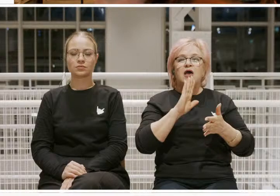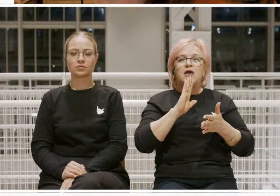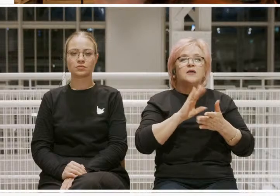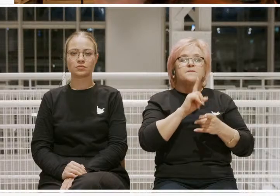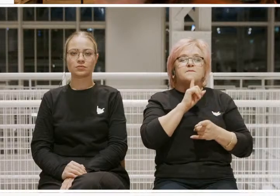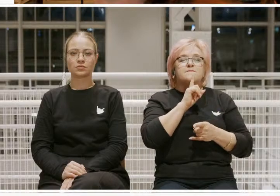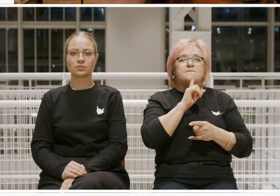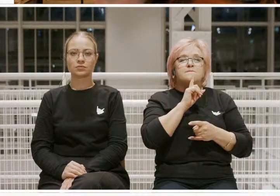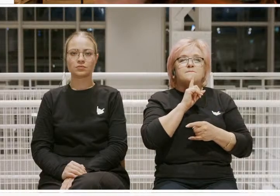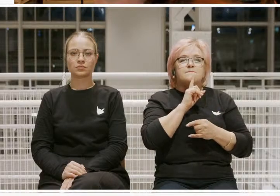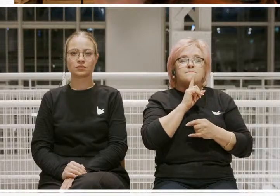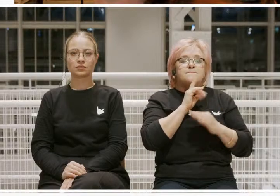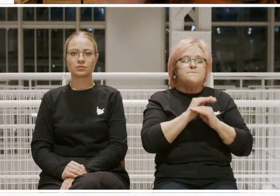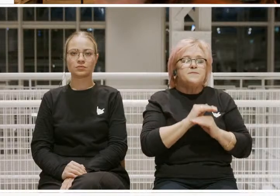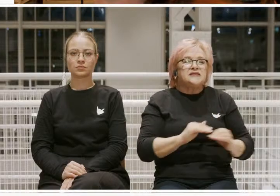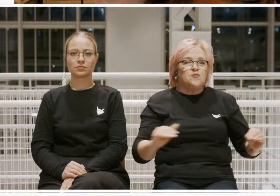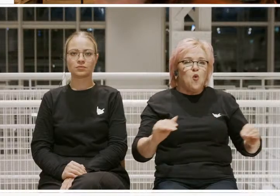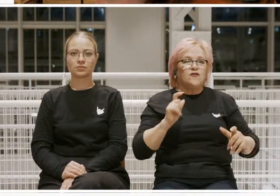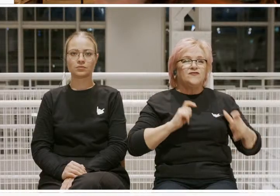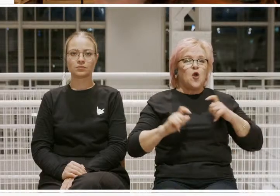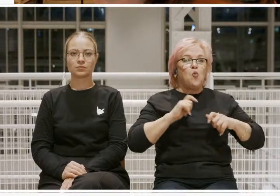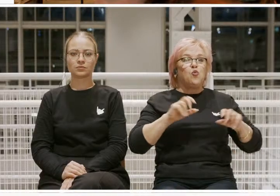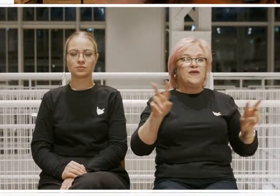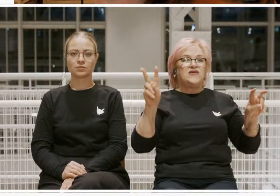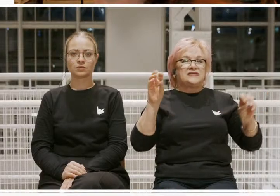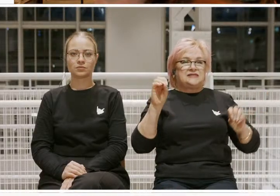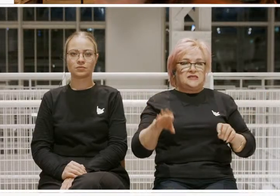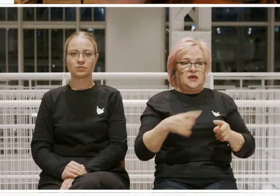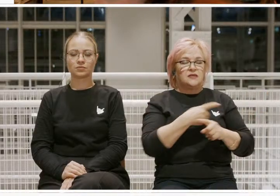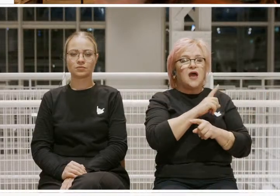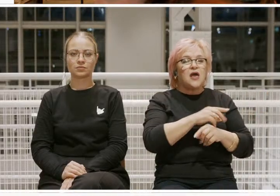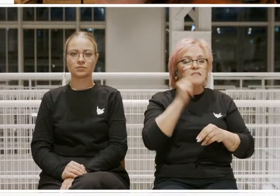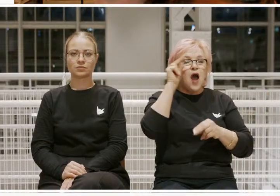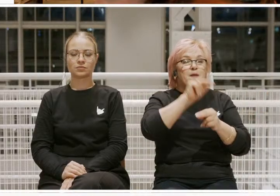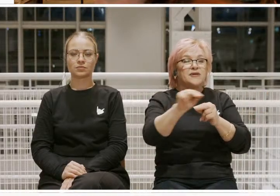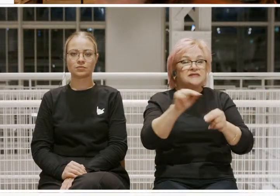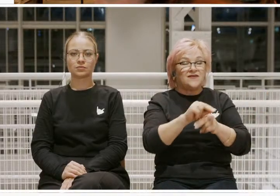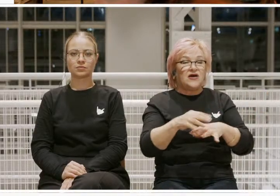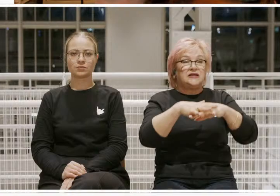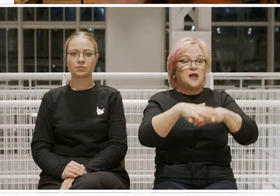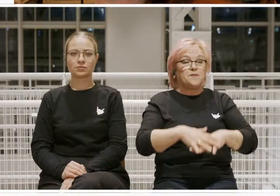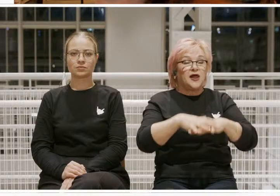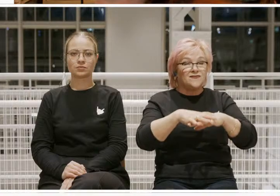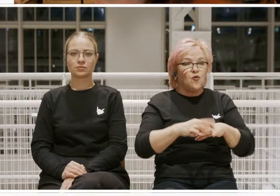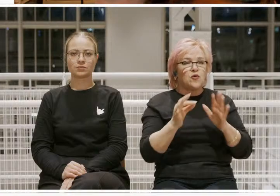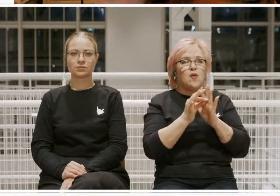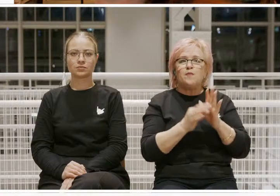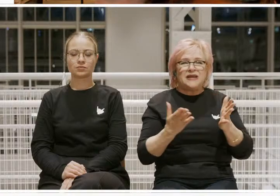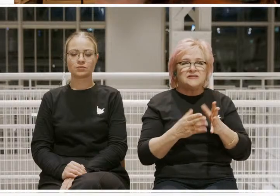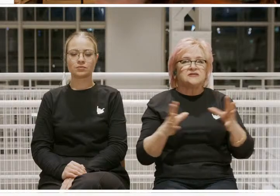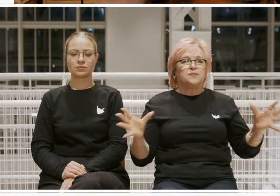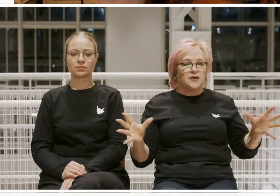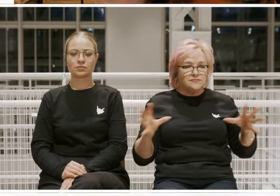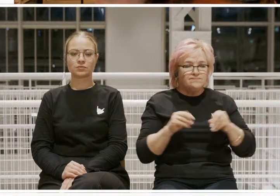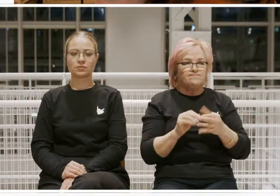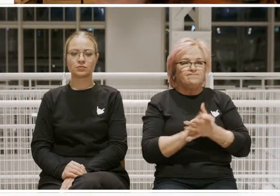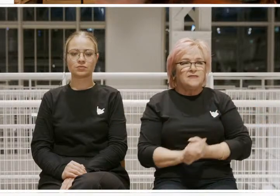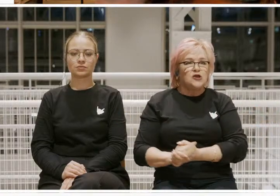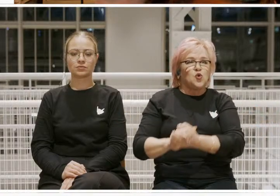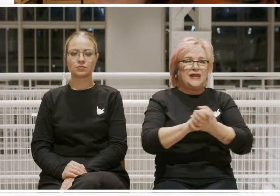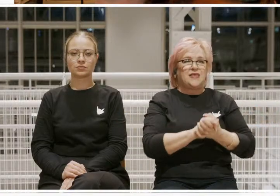exchange-based educational platform led by lecturers, consultants, and research fellows who are